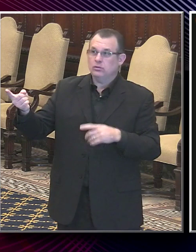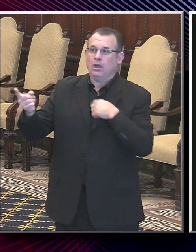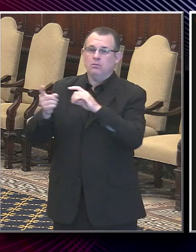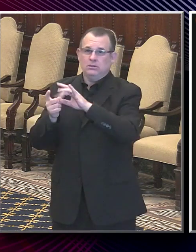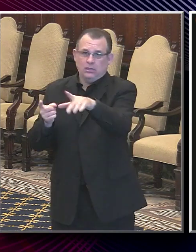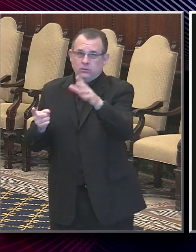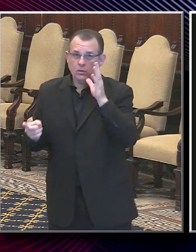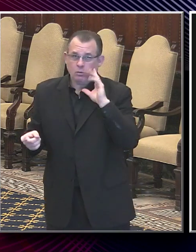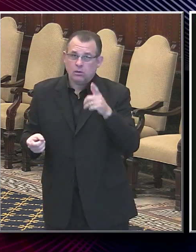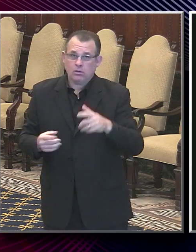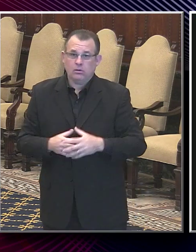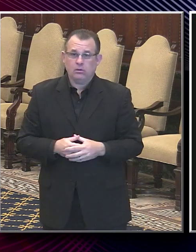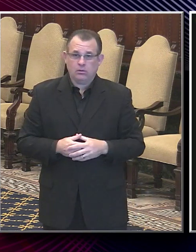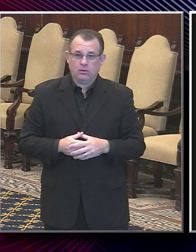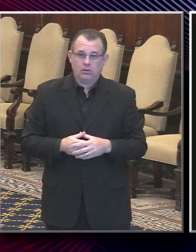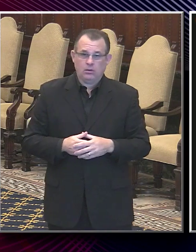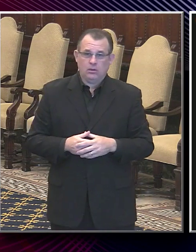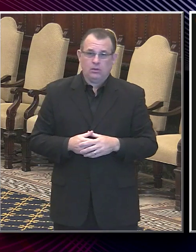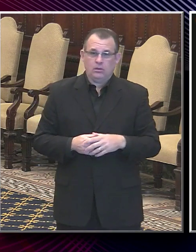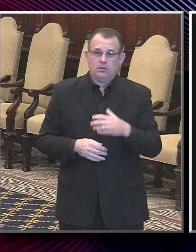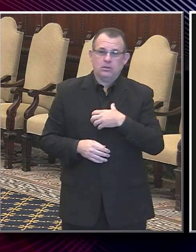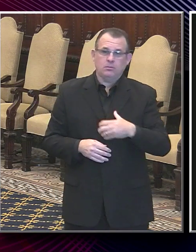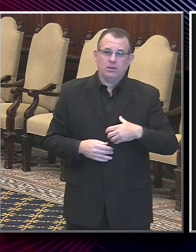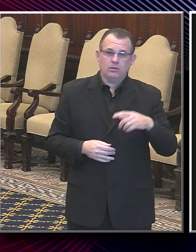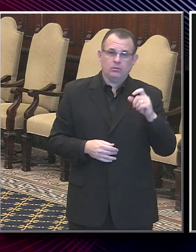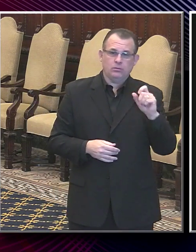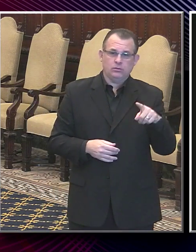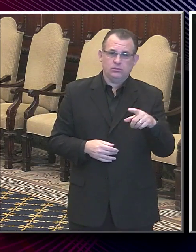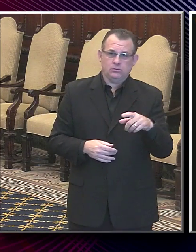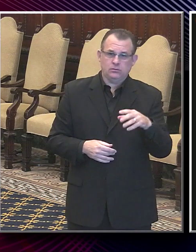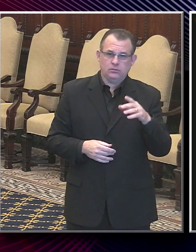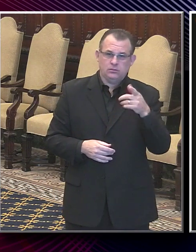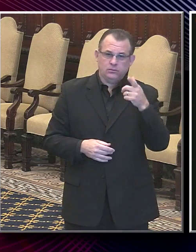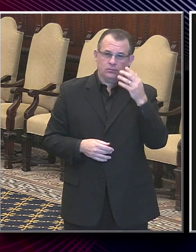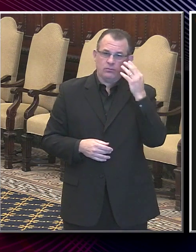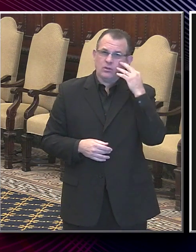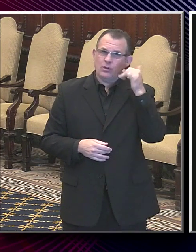or for the health commissioner. Will the yellow phase look different in